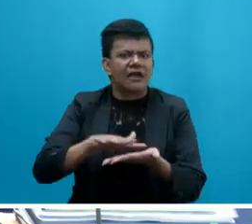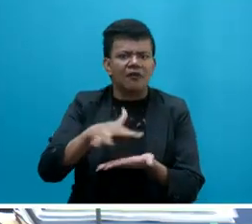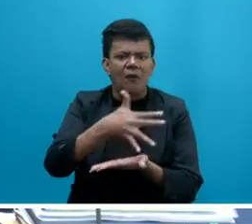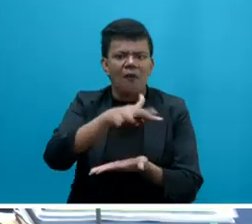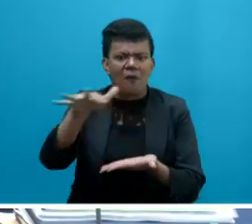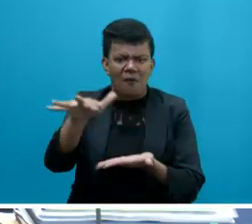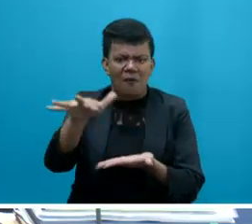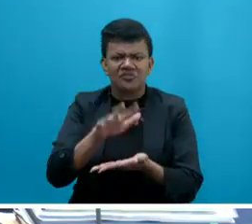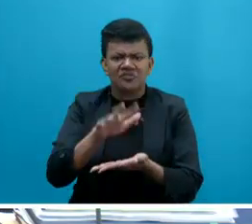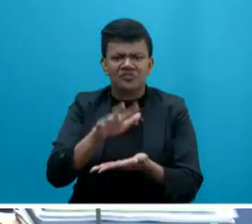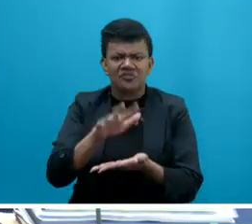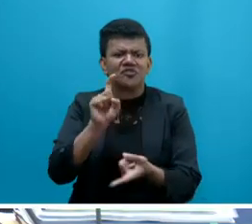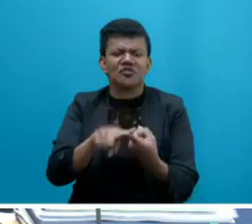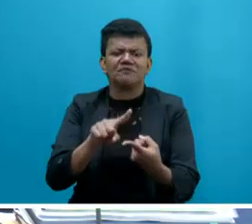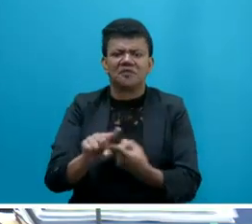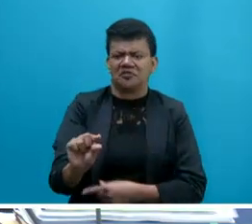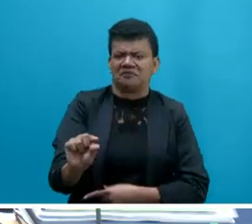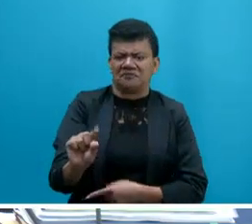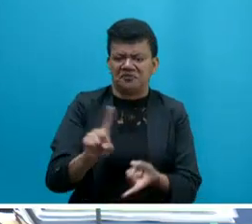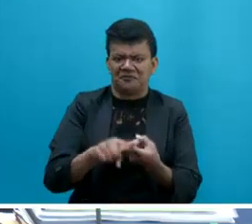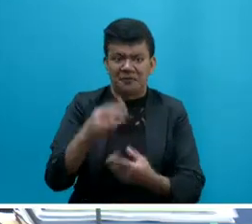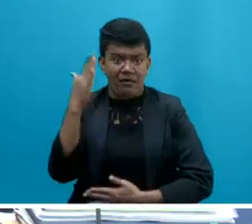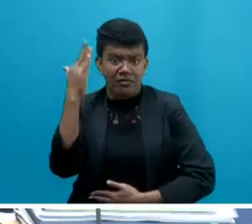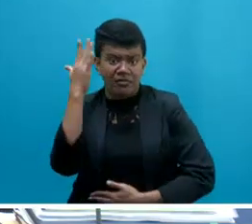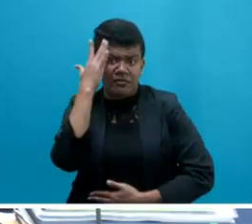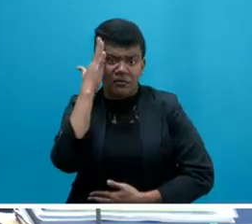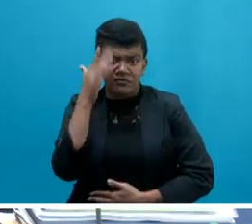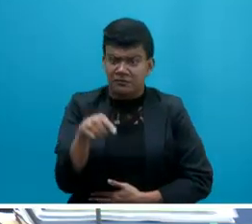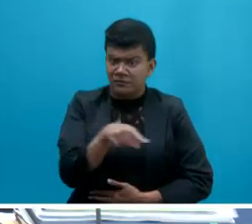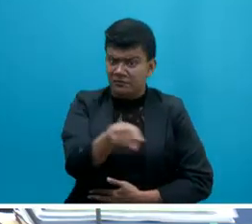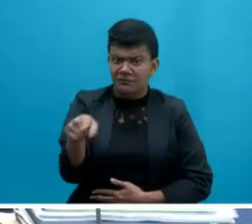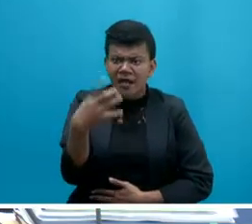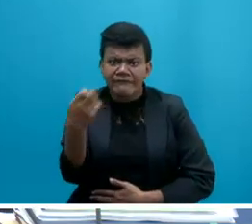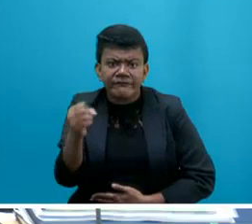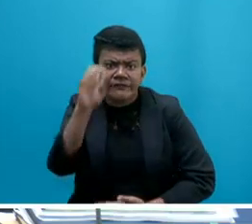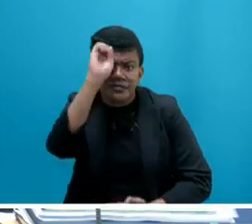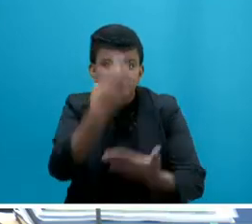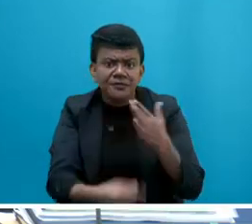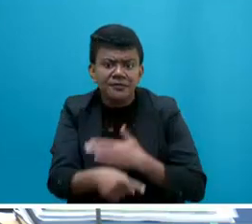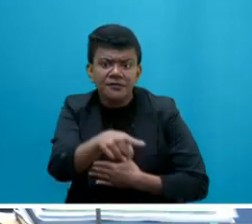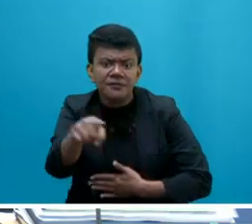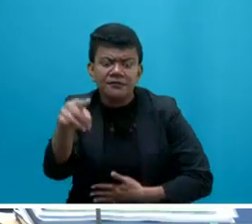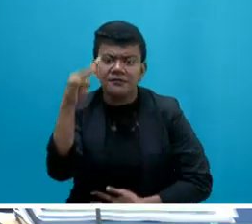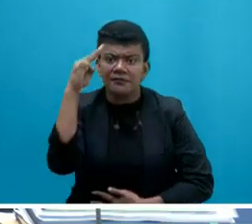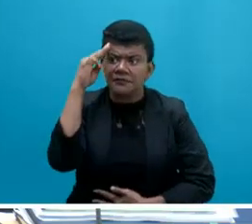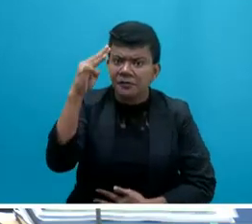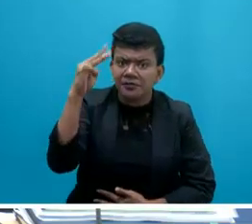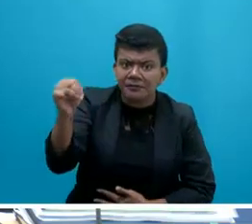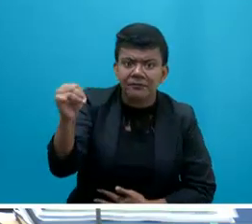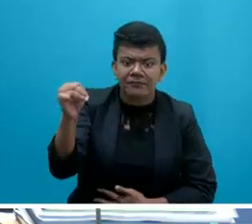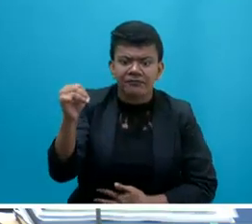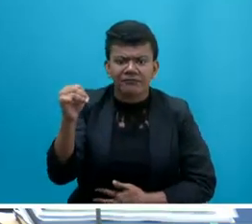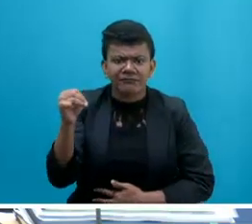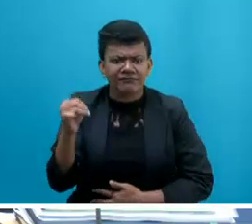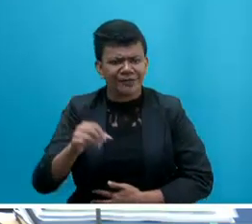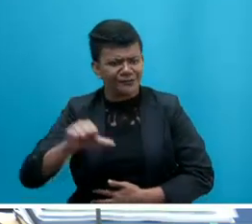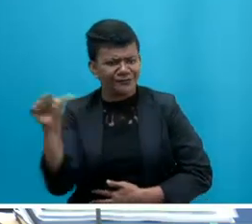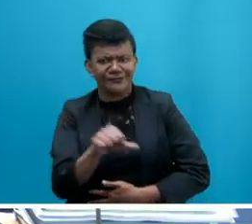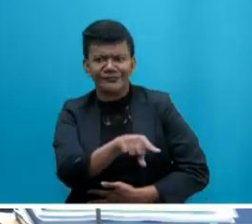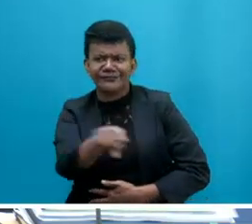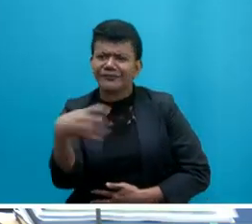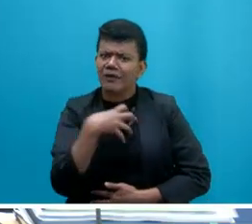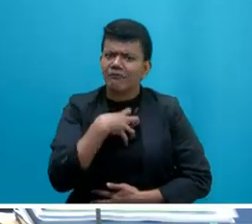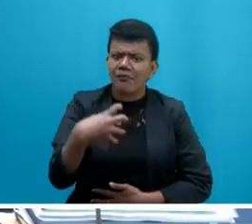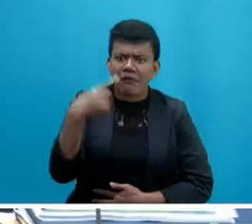Speaker, sir, that with some experience and wisdom on their side, they would have been a bit more thoughtful in